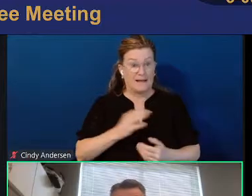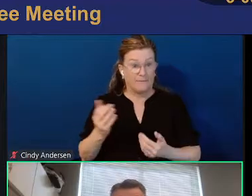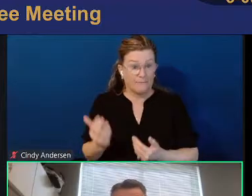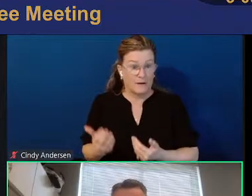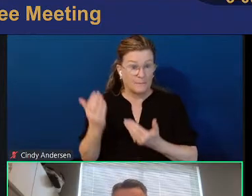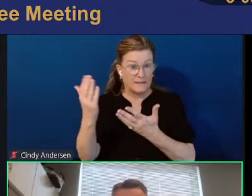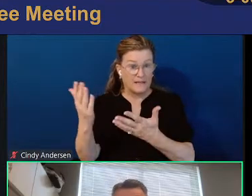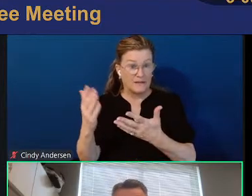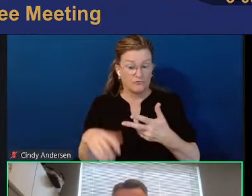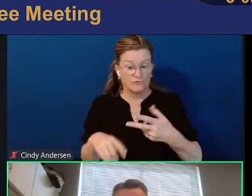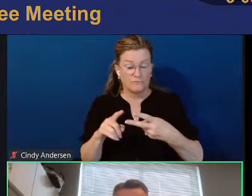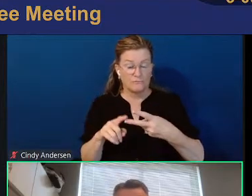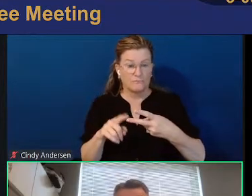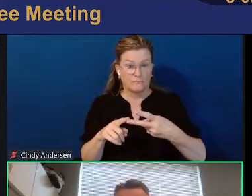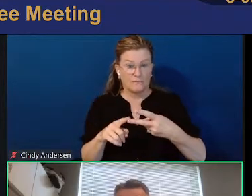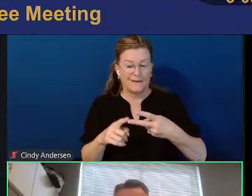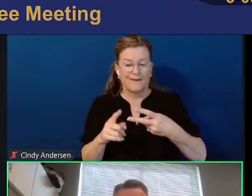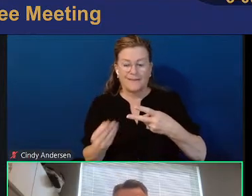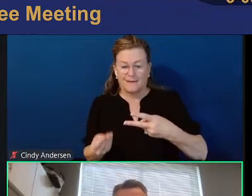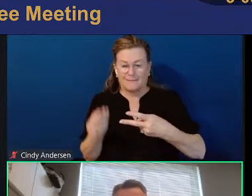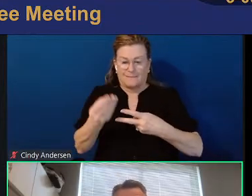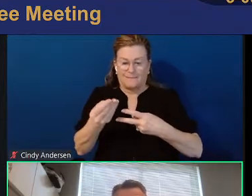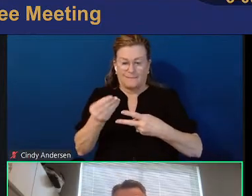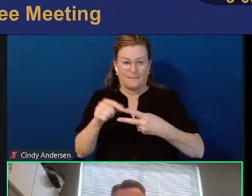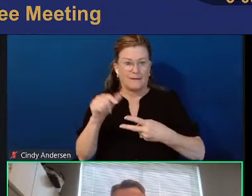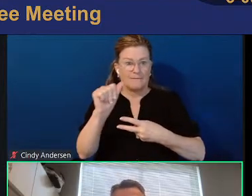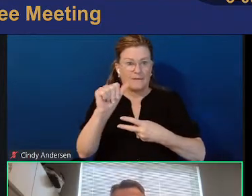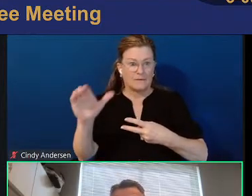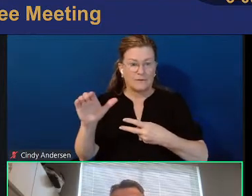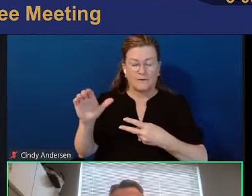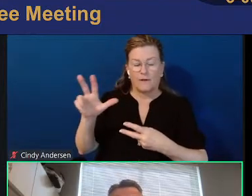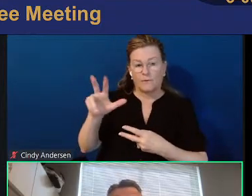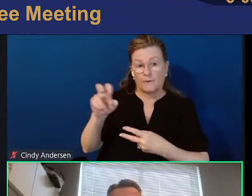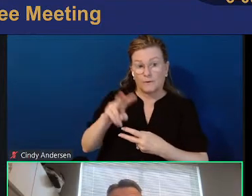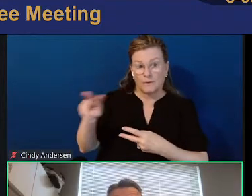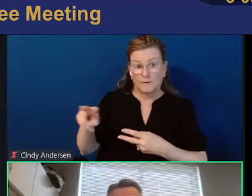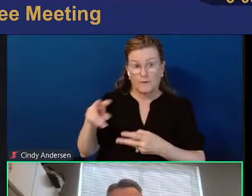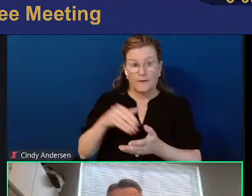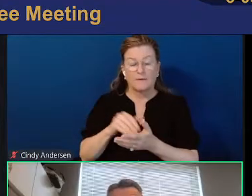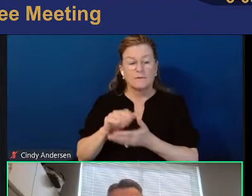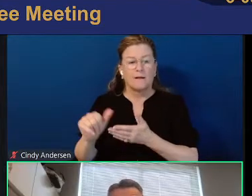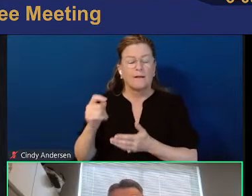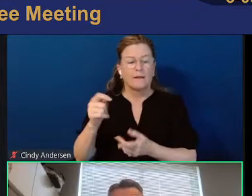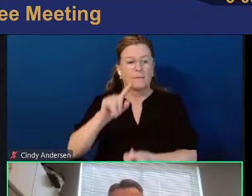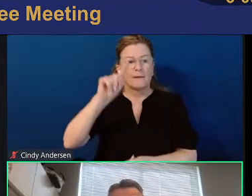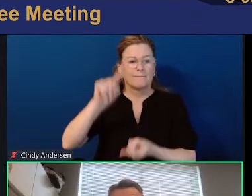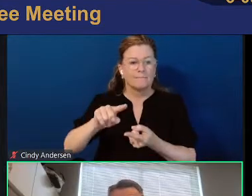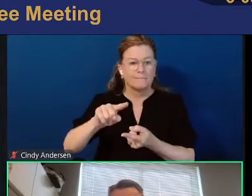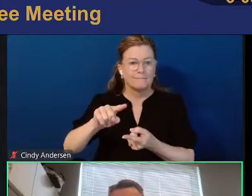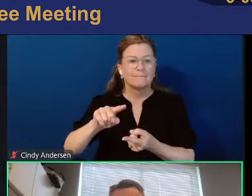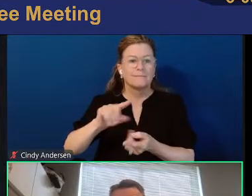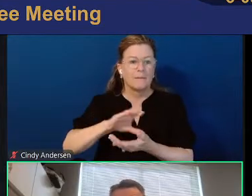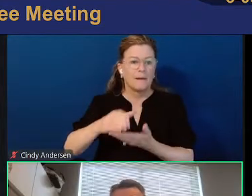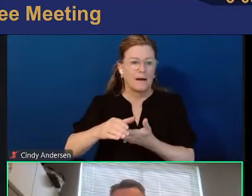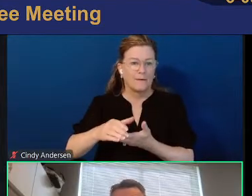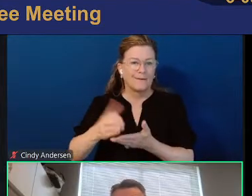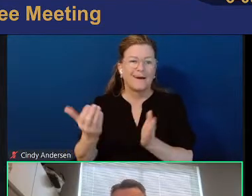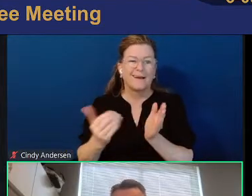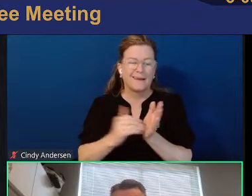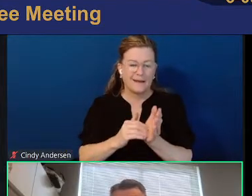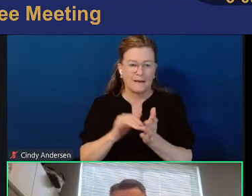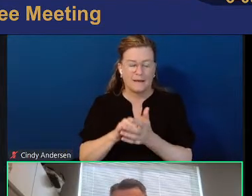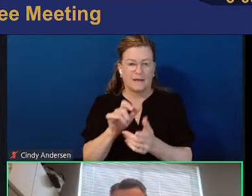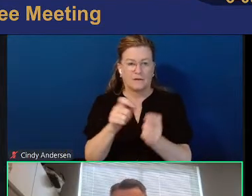recommendation that went to advisory council, the $322,000 was slightly reduced amount for salaries. And again, it was an